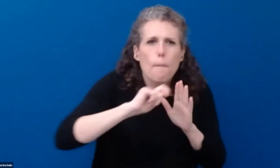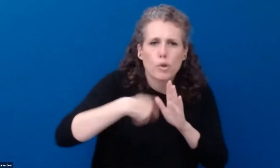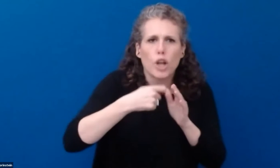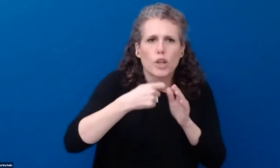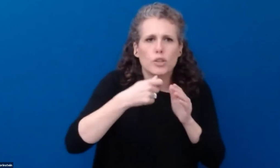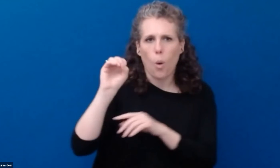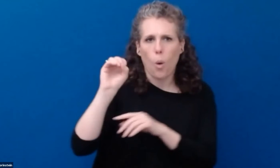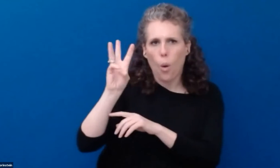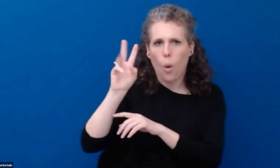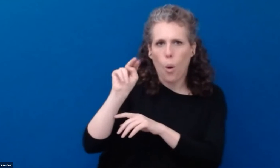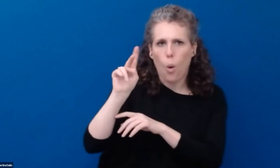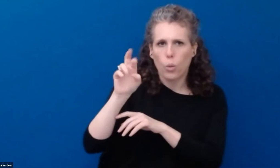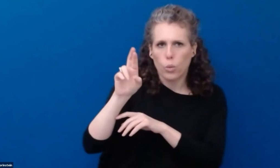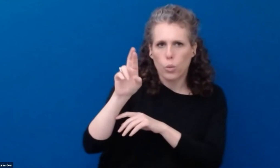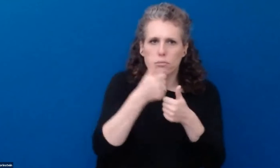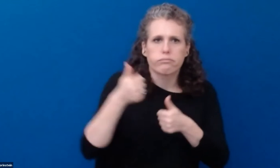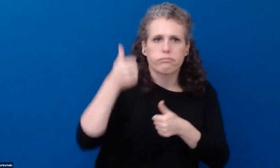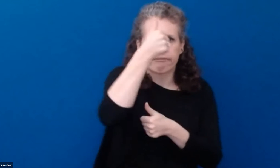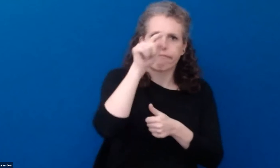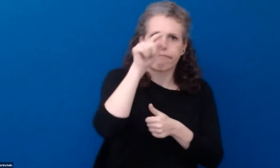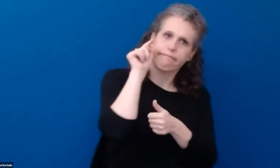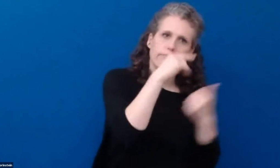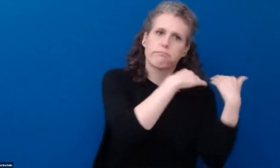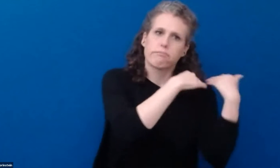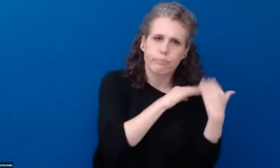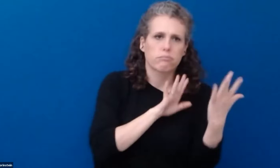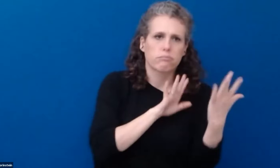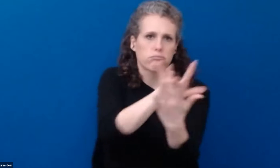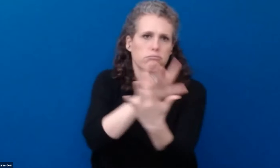responsibility to take contact with the users, if I understood it